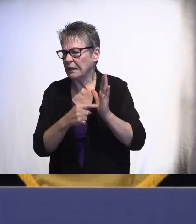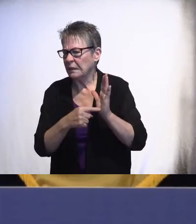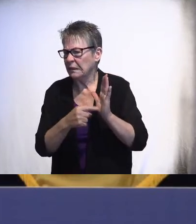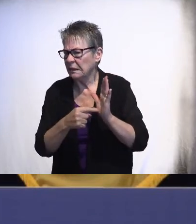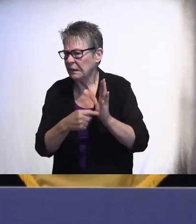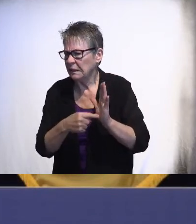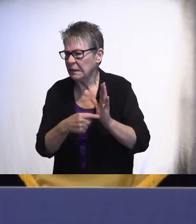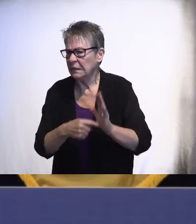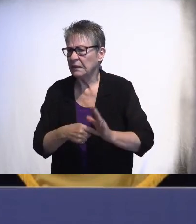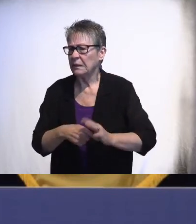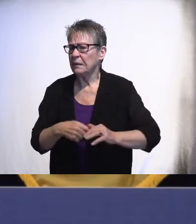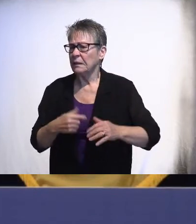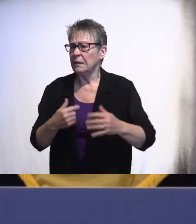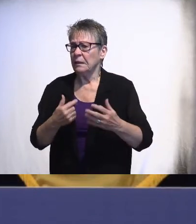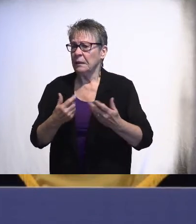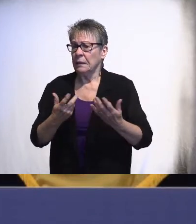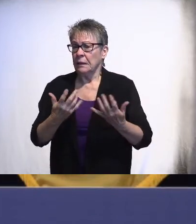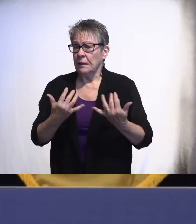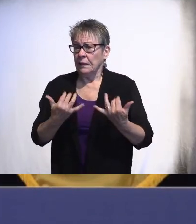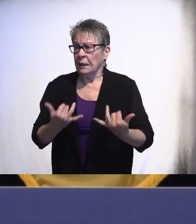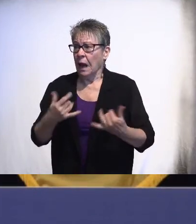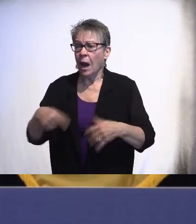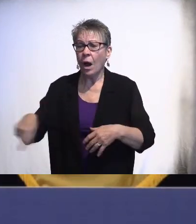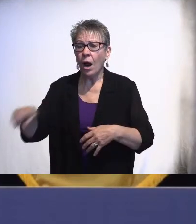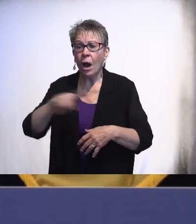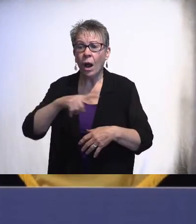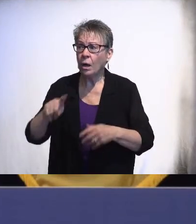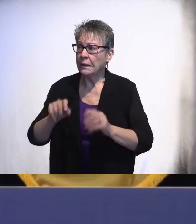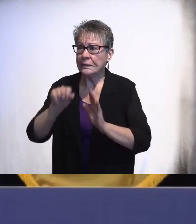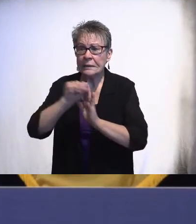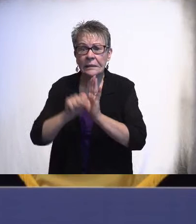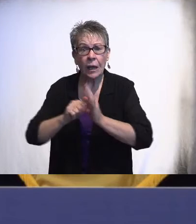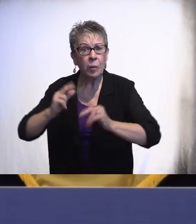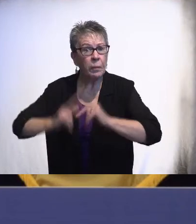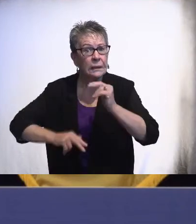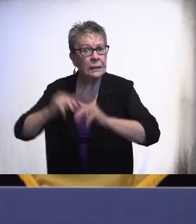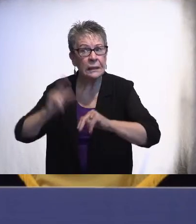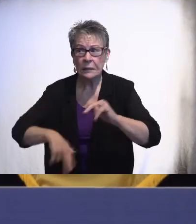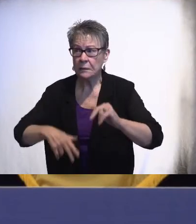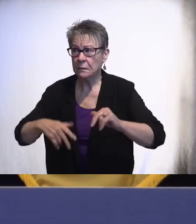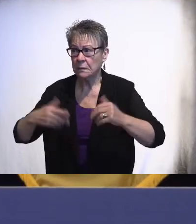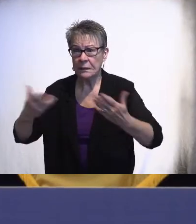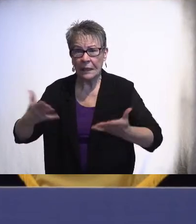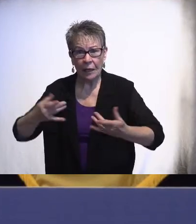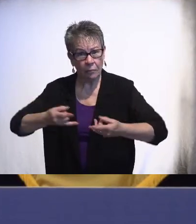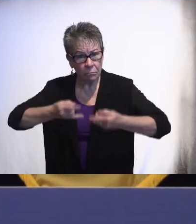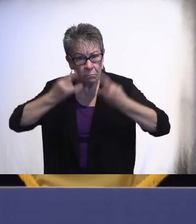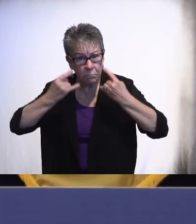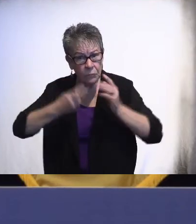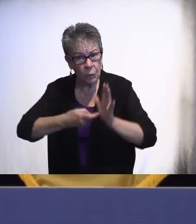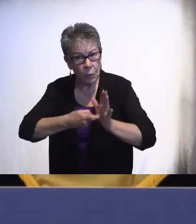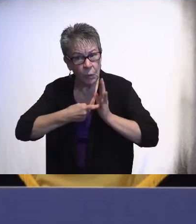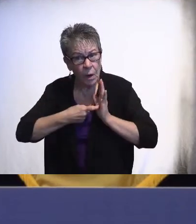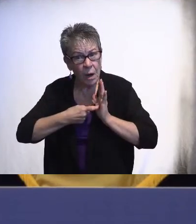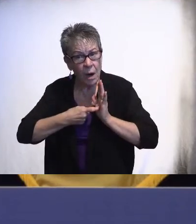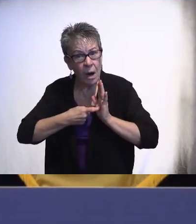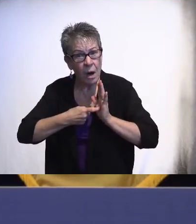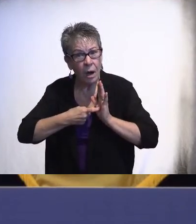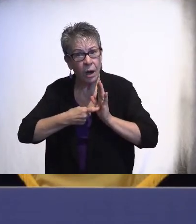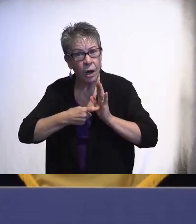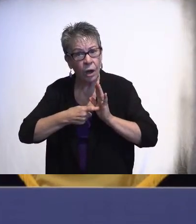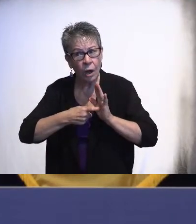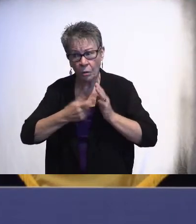far apart, masked, whatever. And in general, when it comes to school masking, you've said